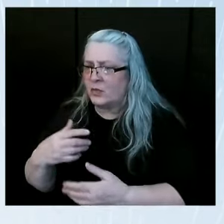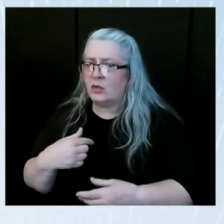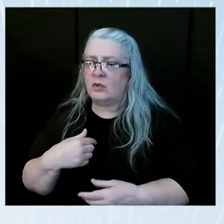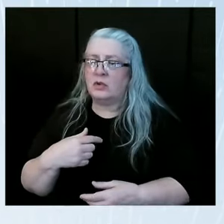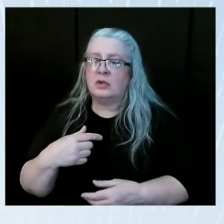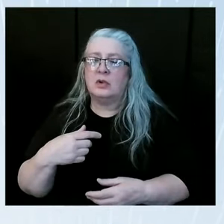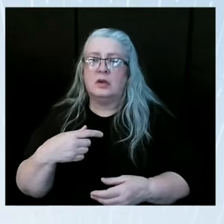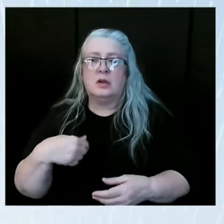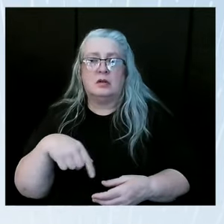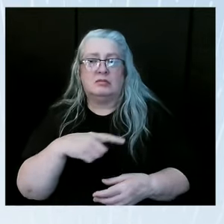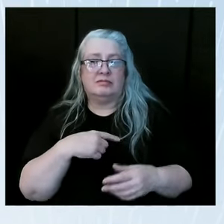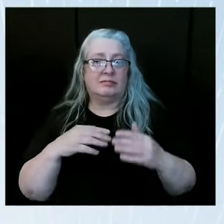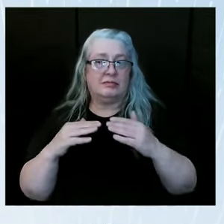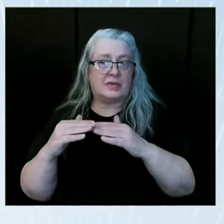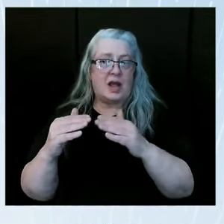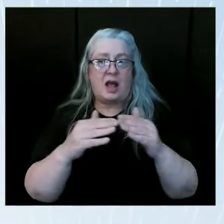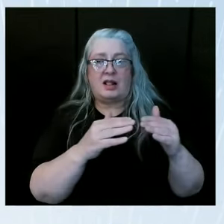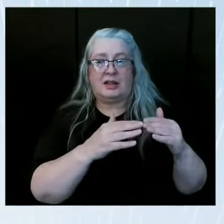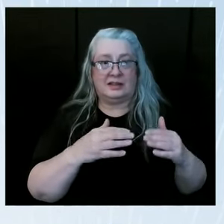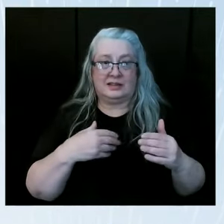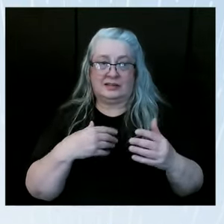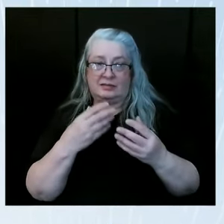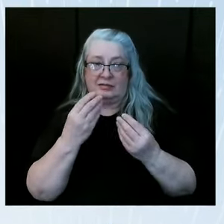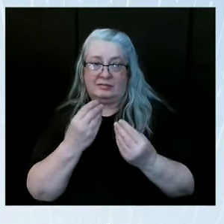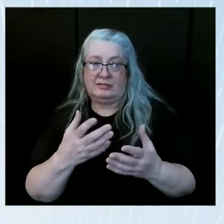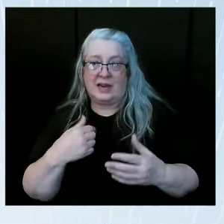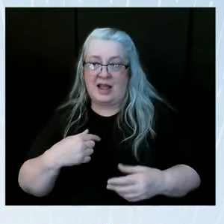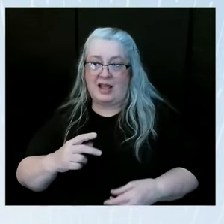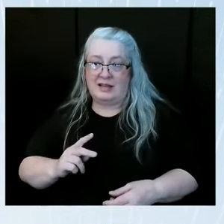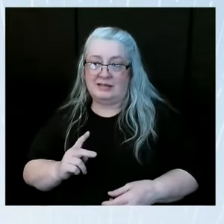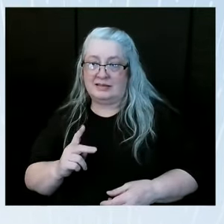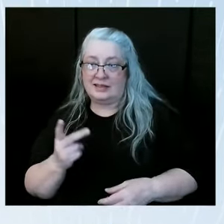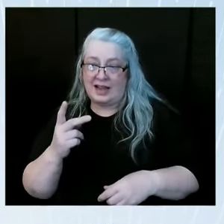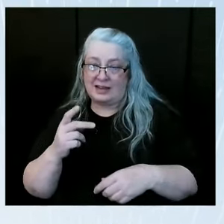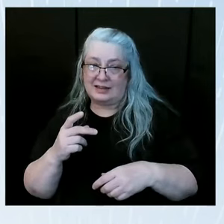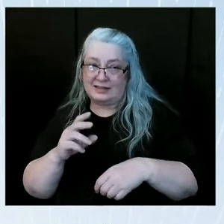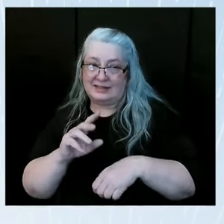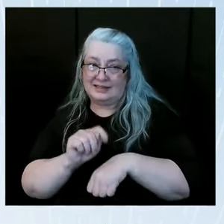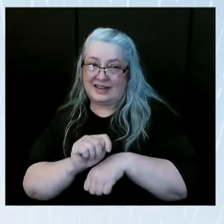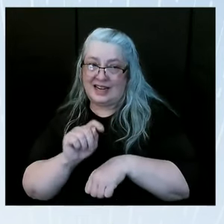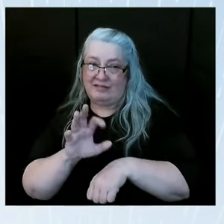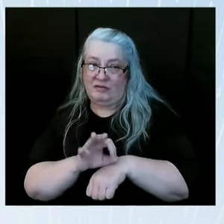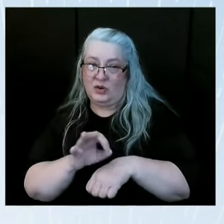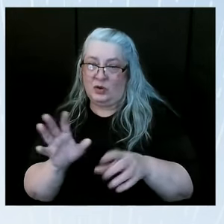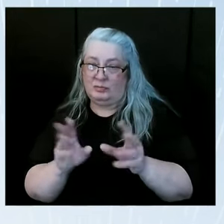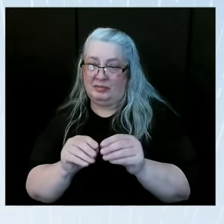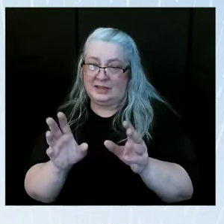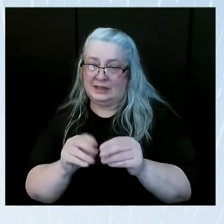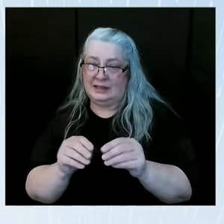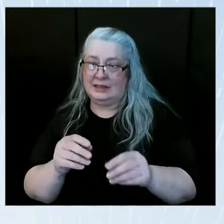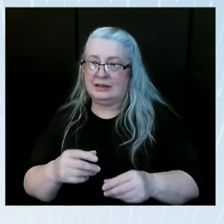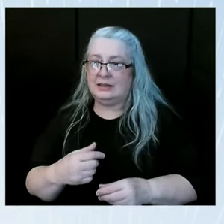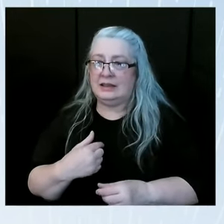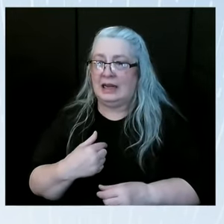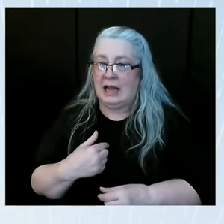sixth task force meeting, and I can say it is a breath of fresh air just to